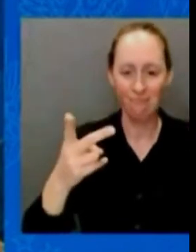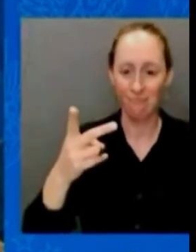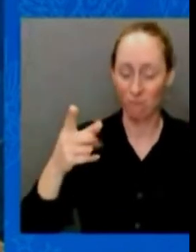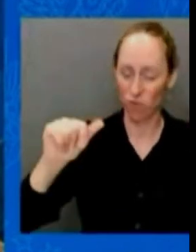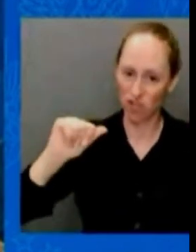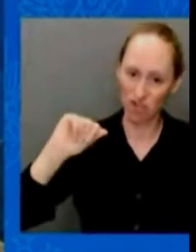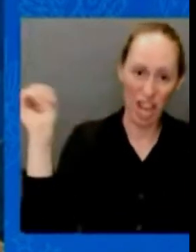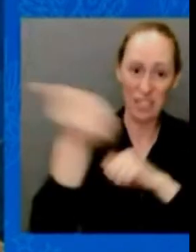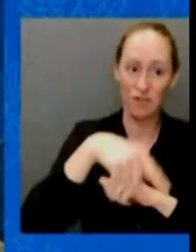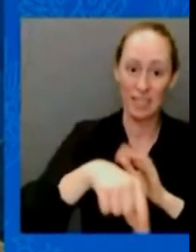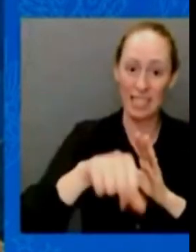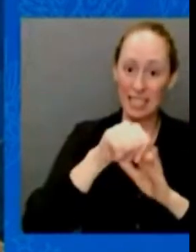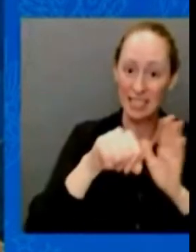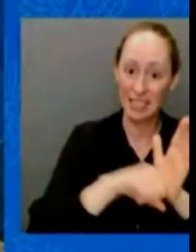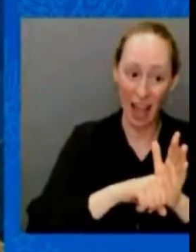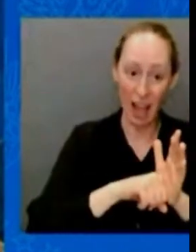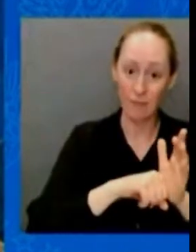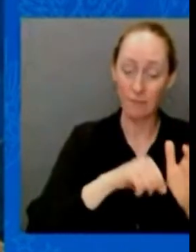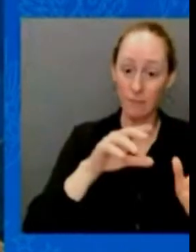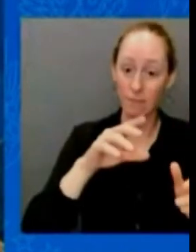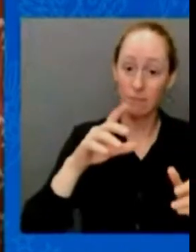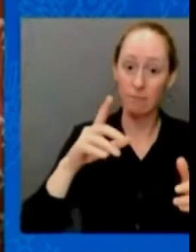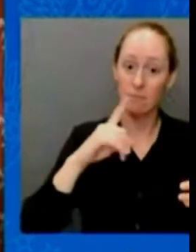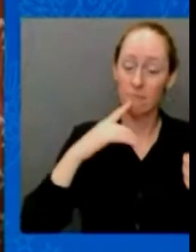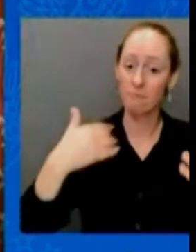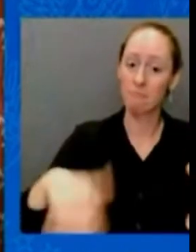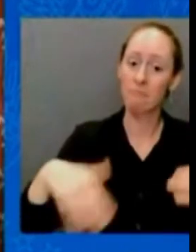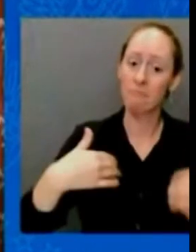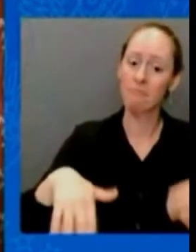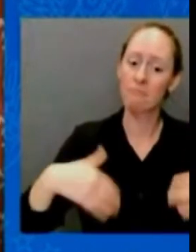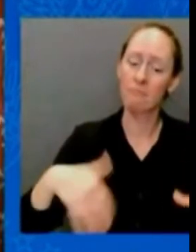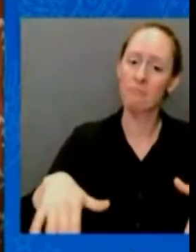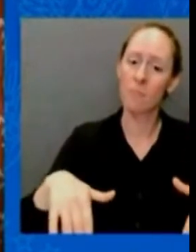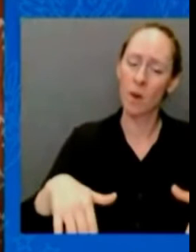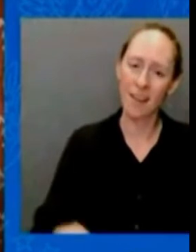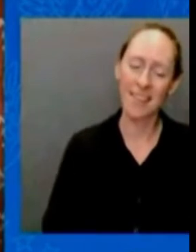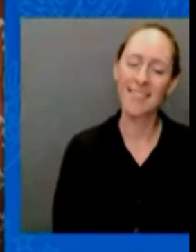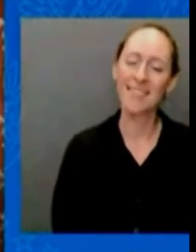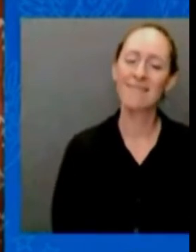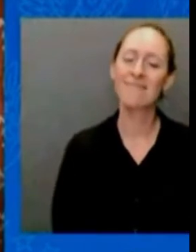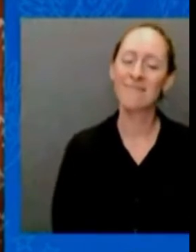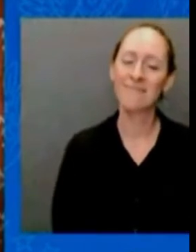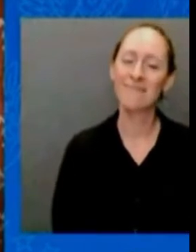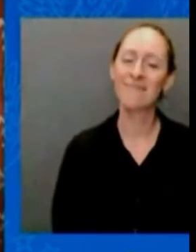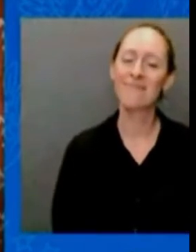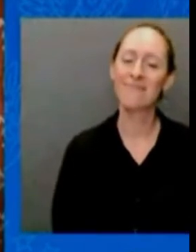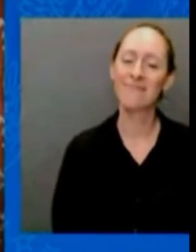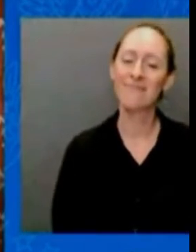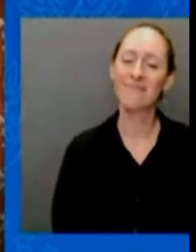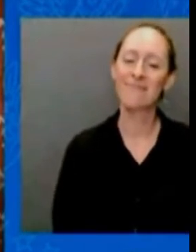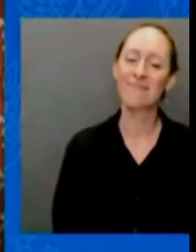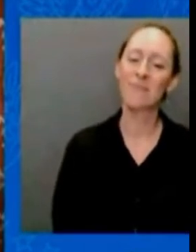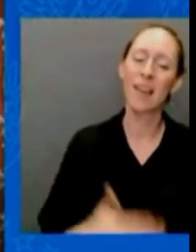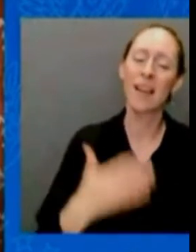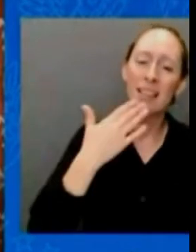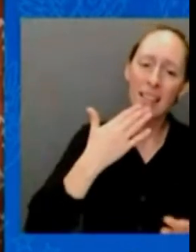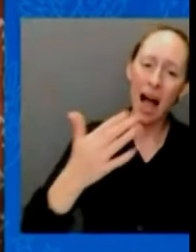Sanjay, to you and all your partners at Micron, everybody from Micron, we love you. We're so grateful you're here. You've been